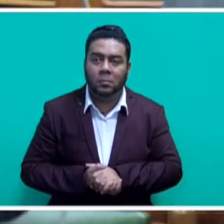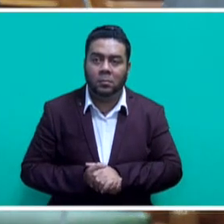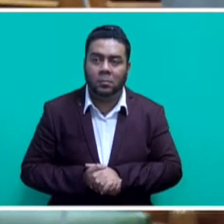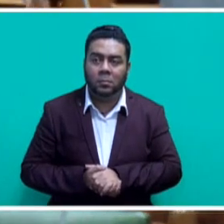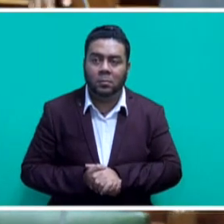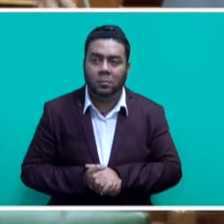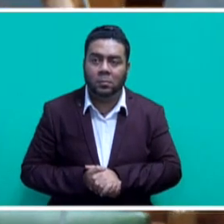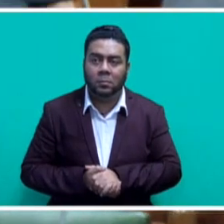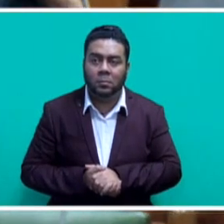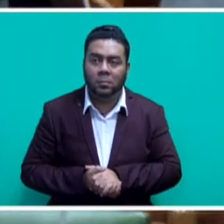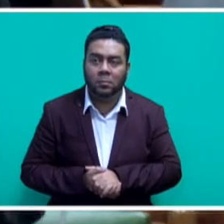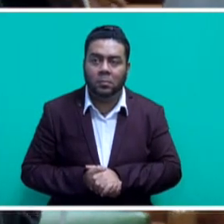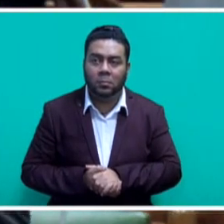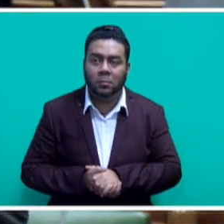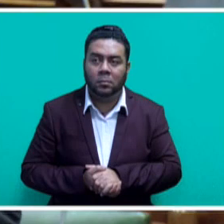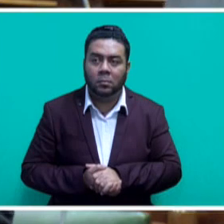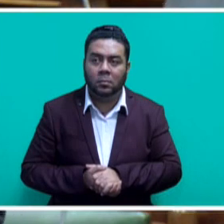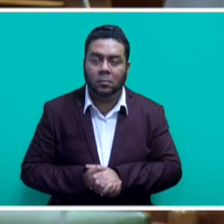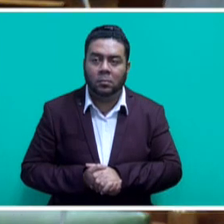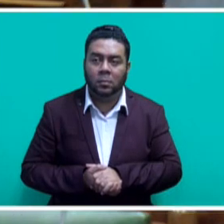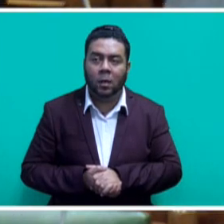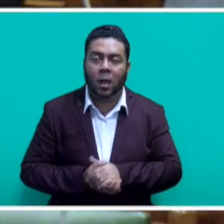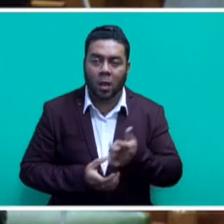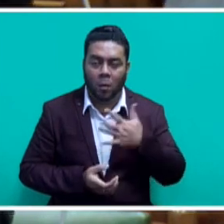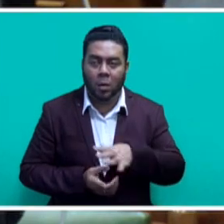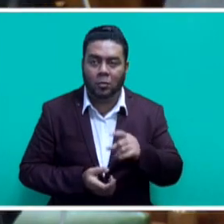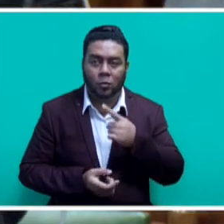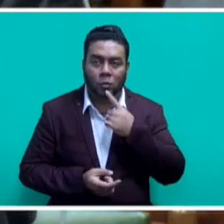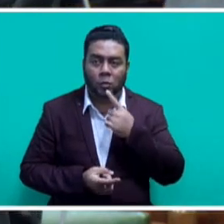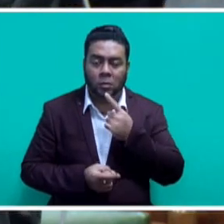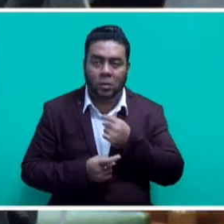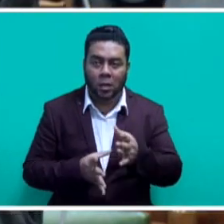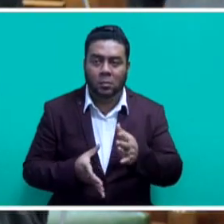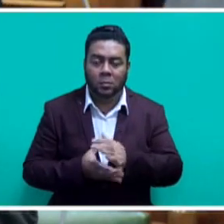Mr. Speaker, I would like to start by,